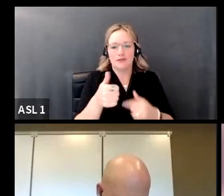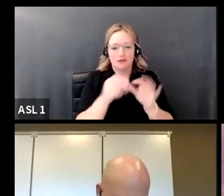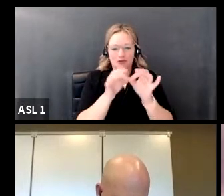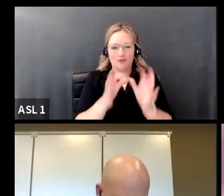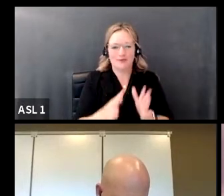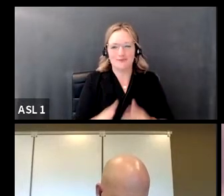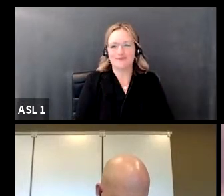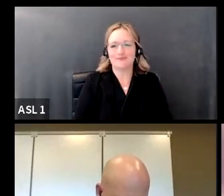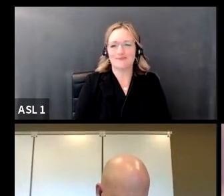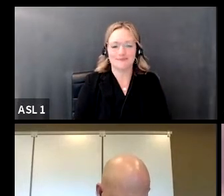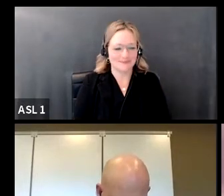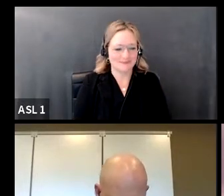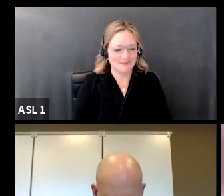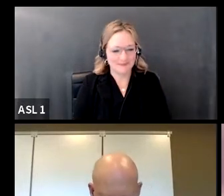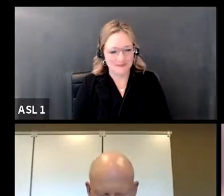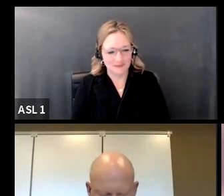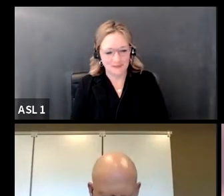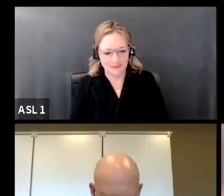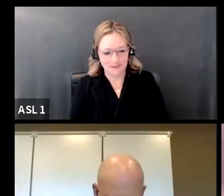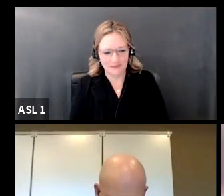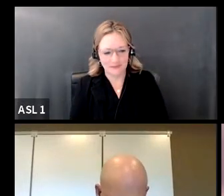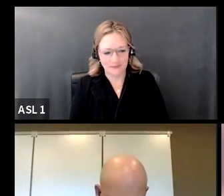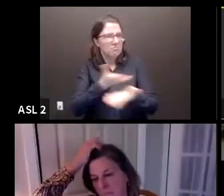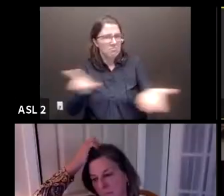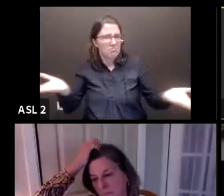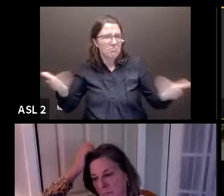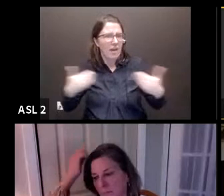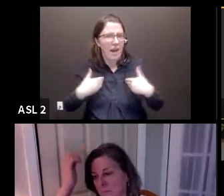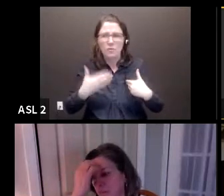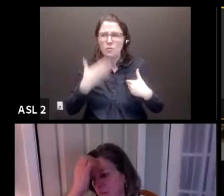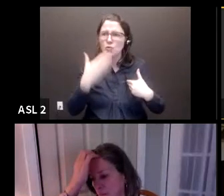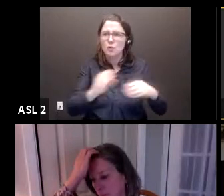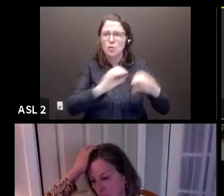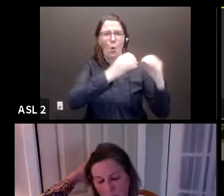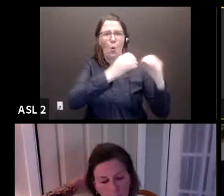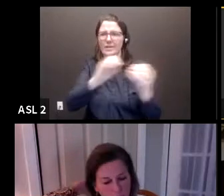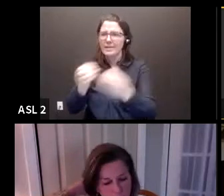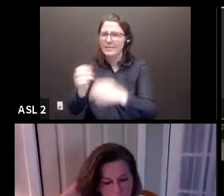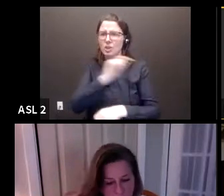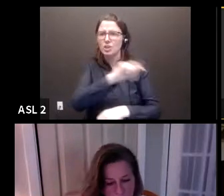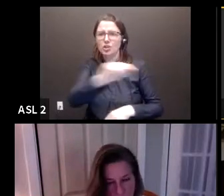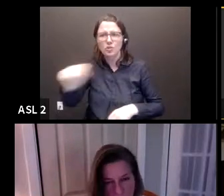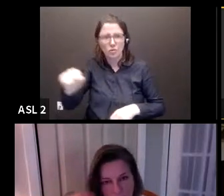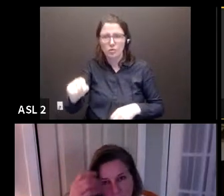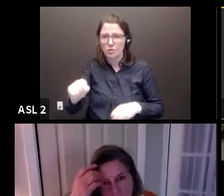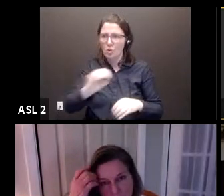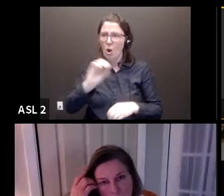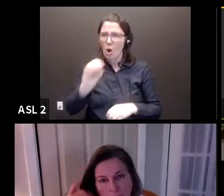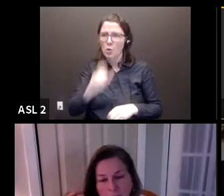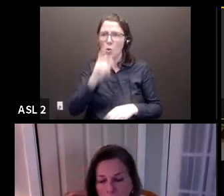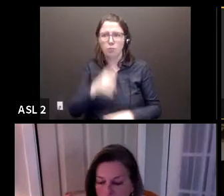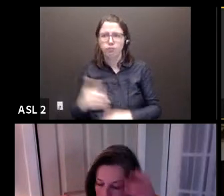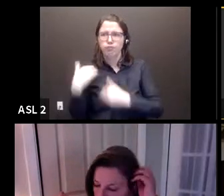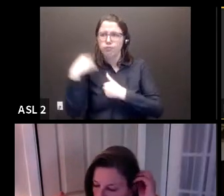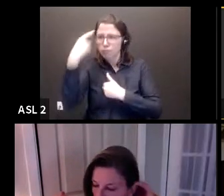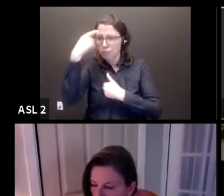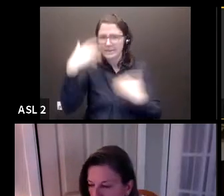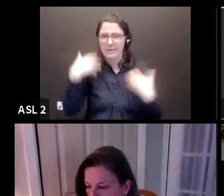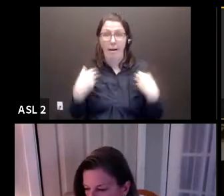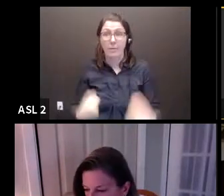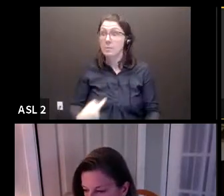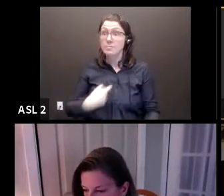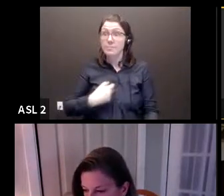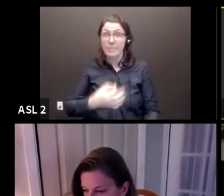sufficient partners in ottawa that can take that work on and i'm not the expert i think there yes there might be some reluctance